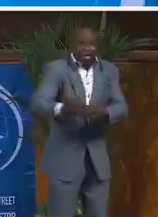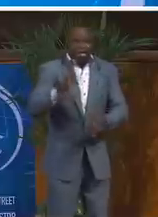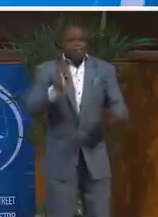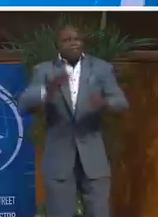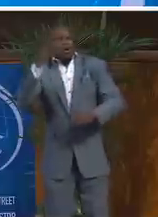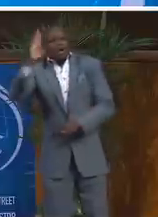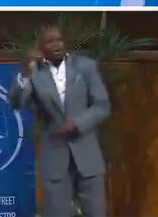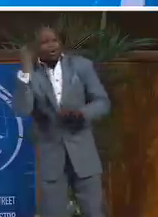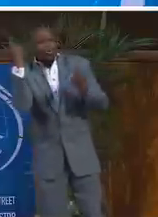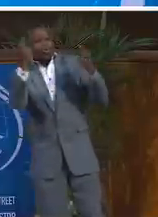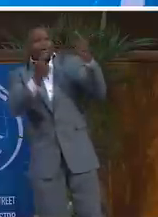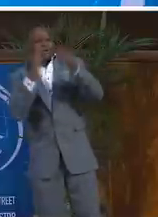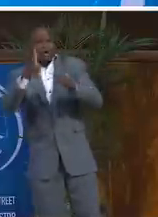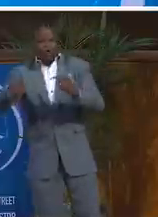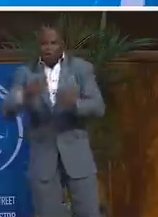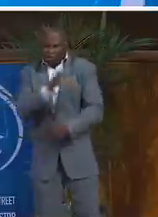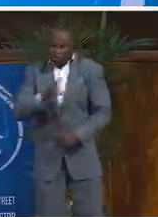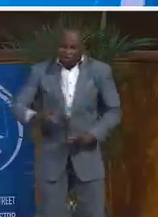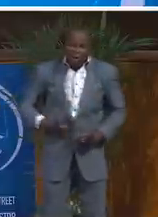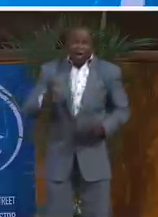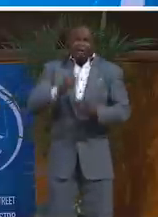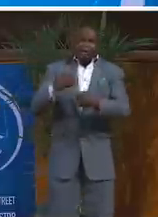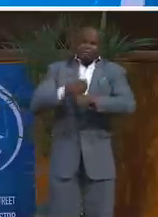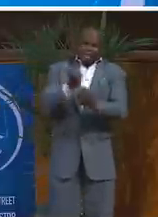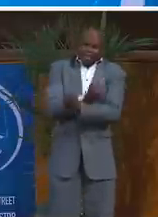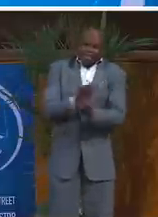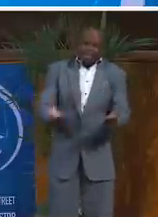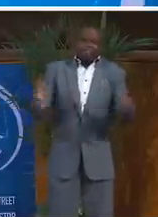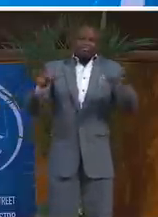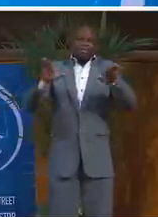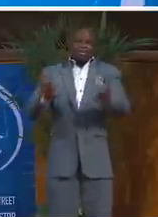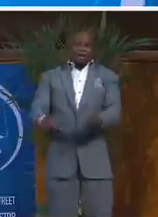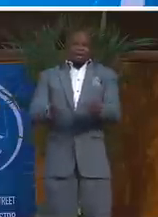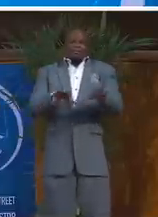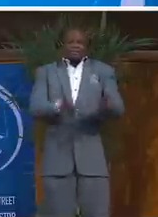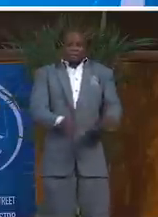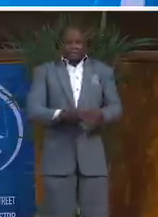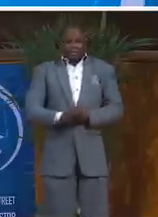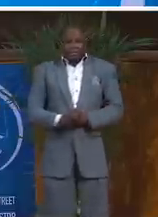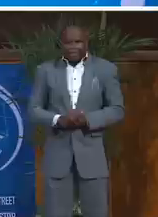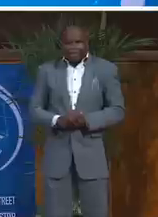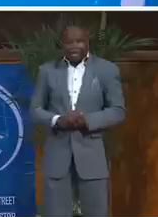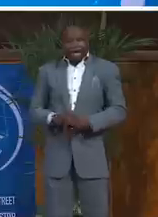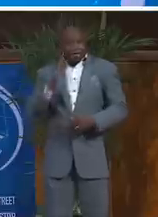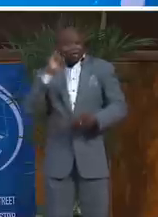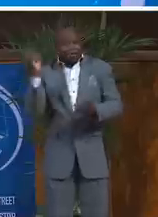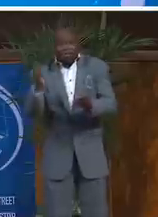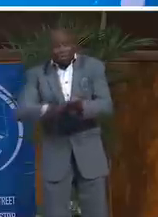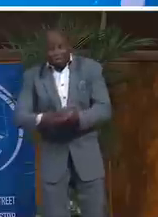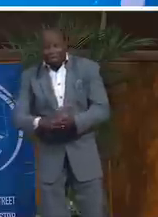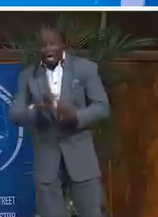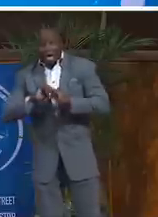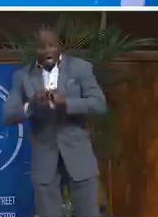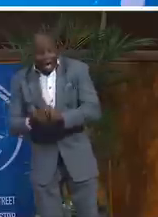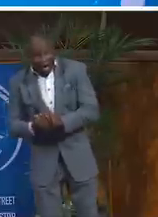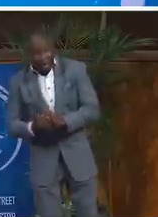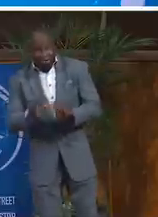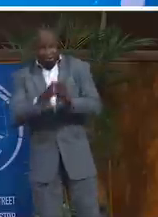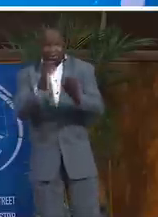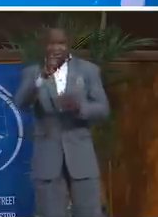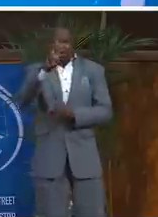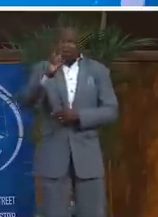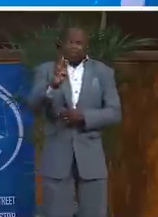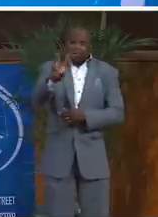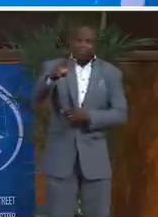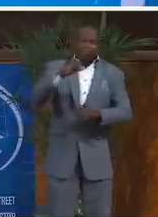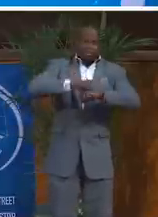who are wondering, when is the Lord going to bring an end to all of this? And notice how the book of Revelation